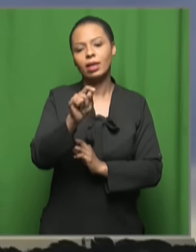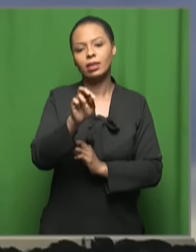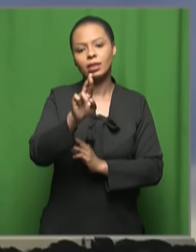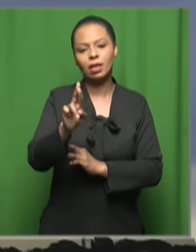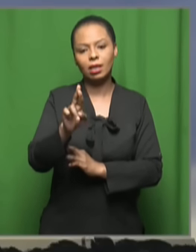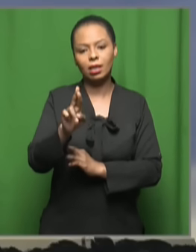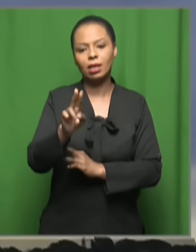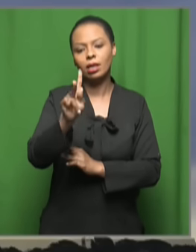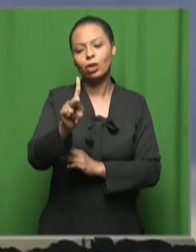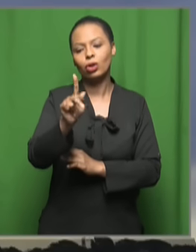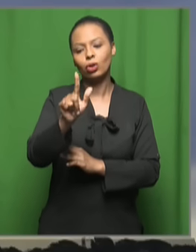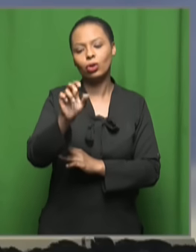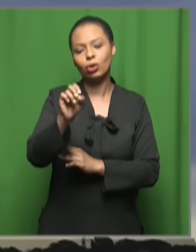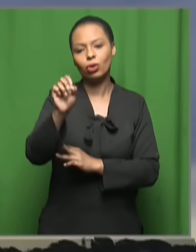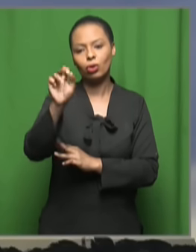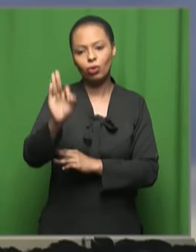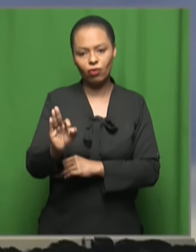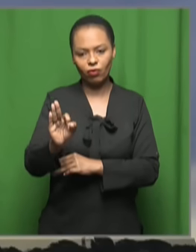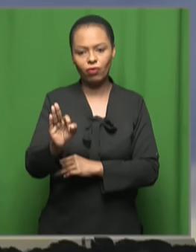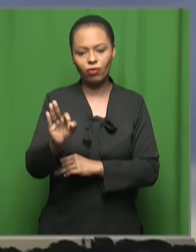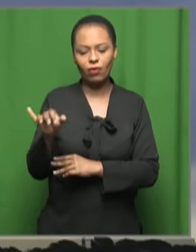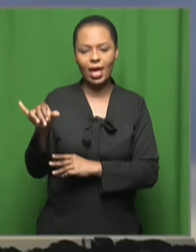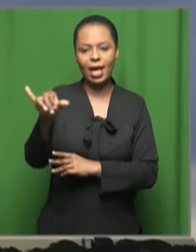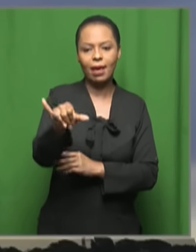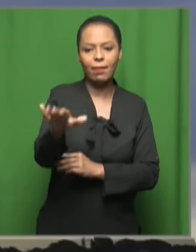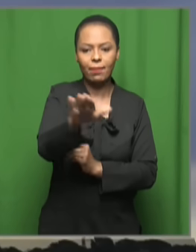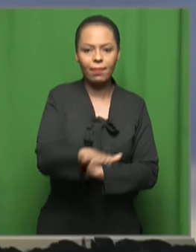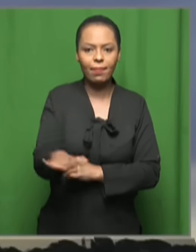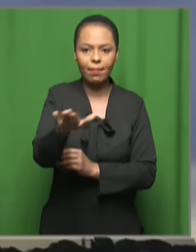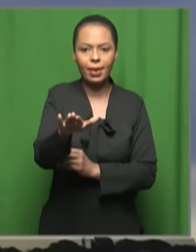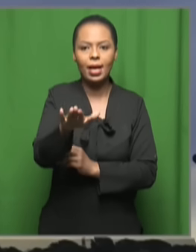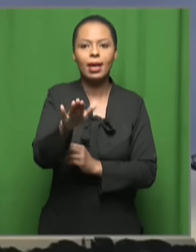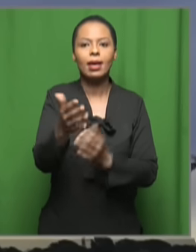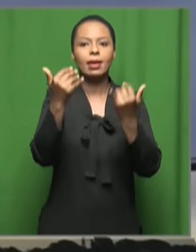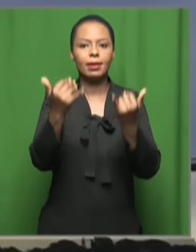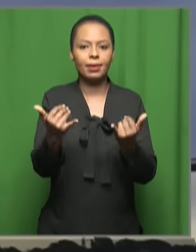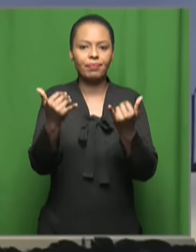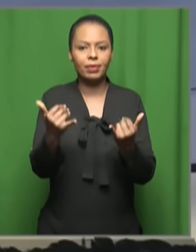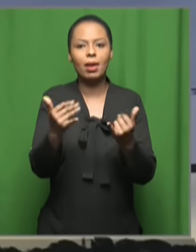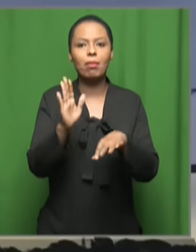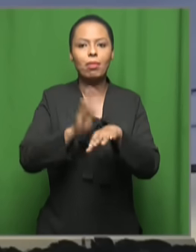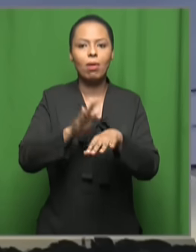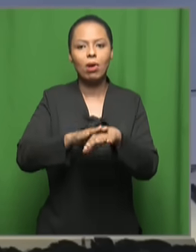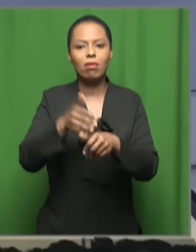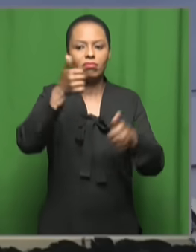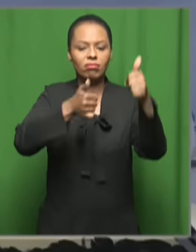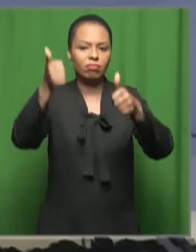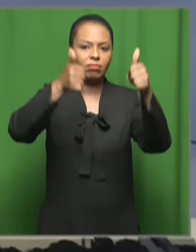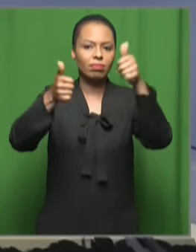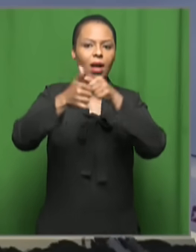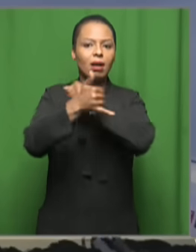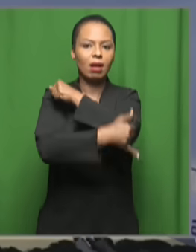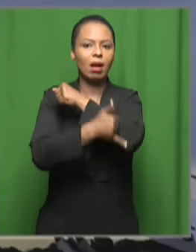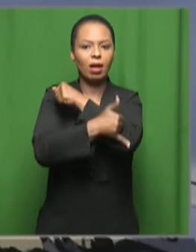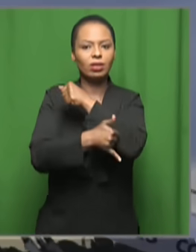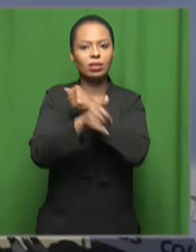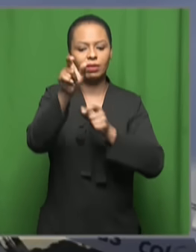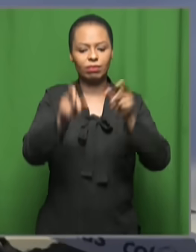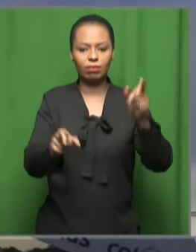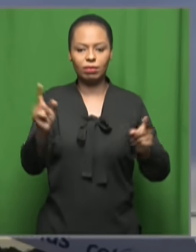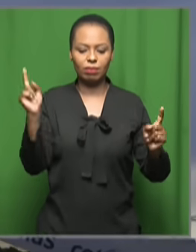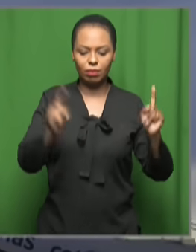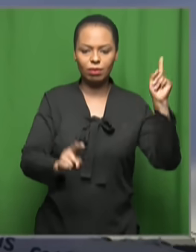course, we will be receiving more heads of state to us in the coming days, of course, leading up to tomorrow.